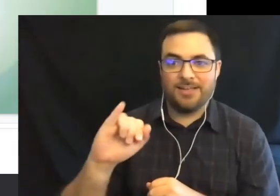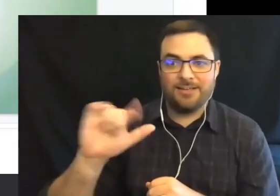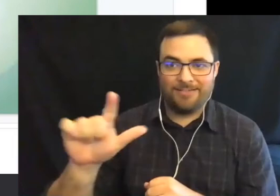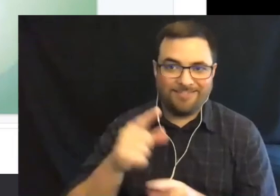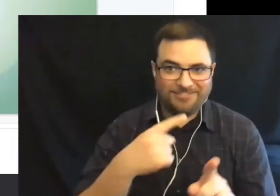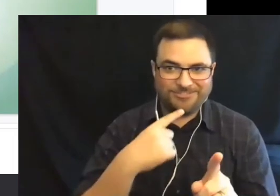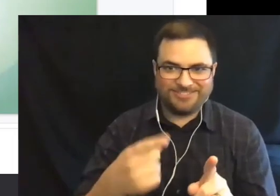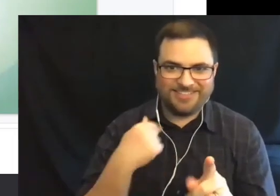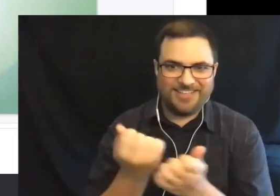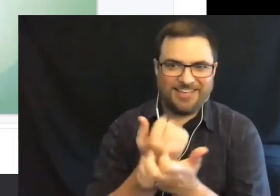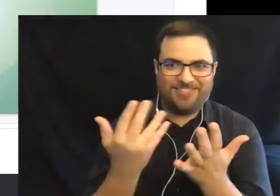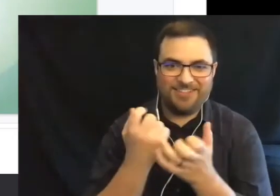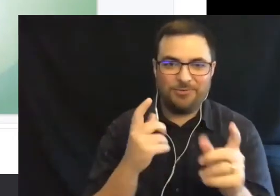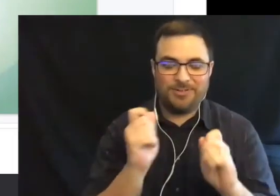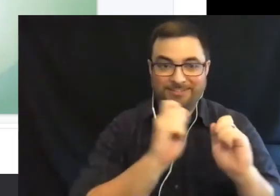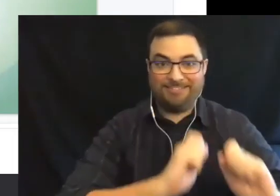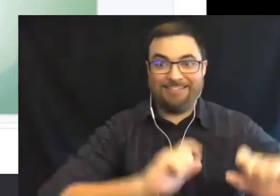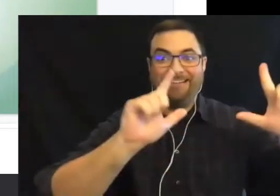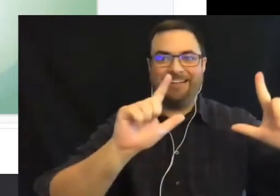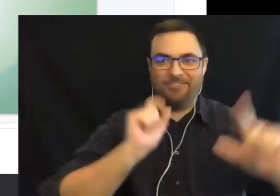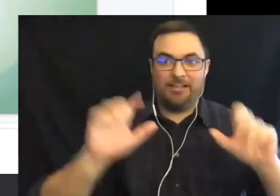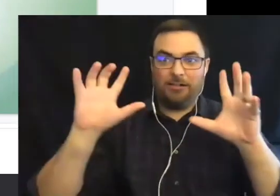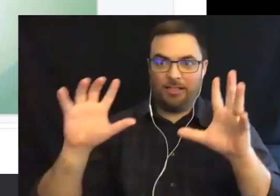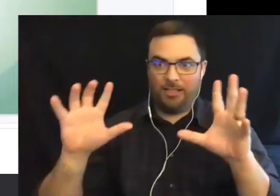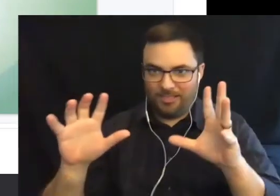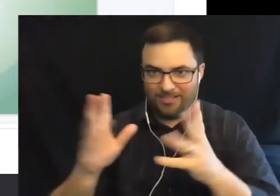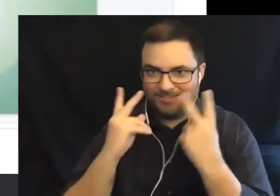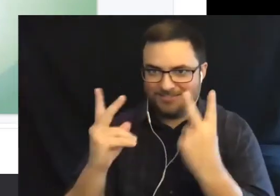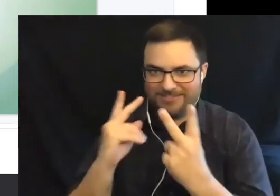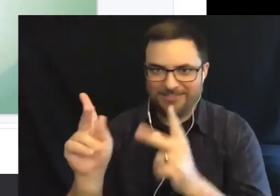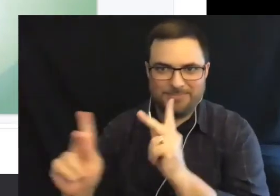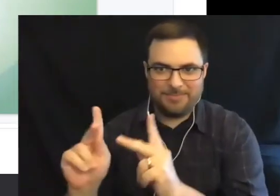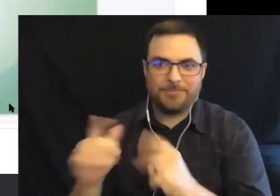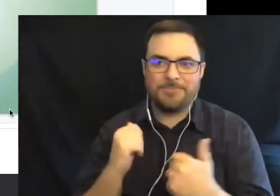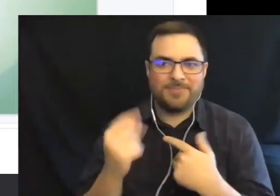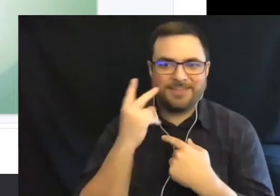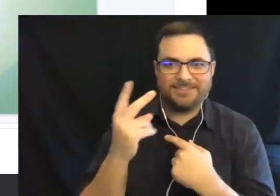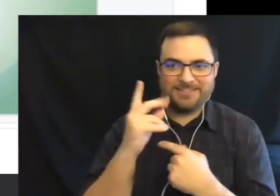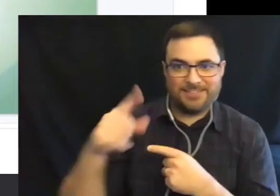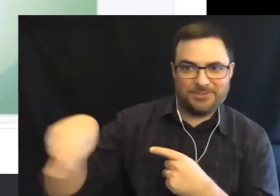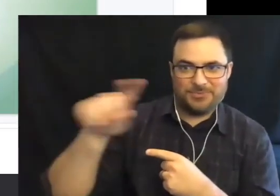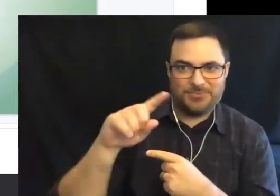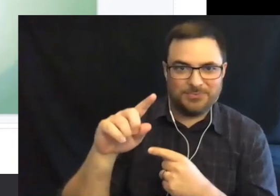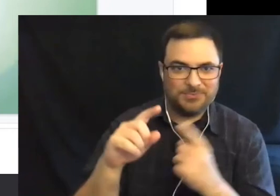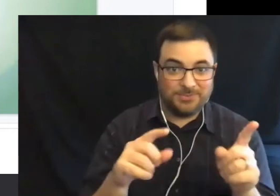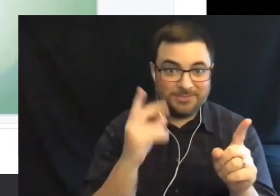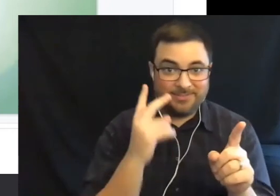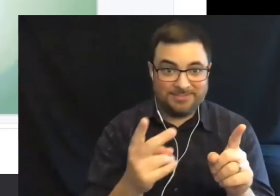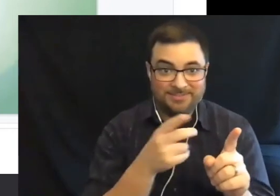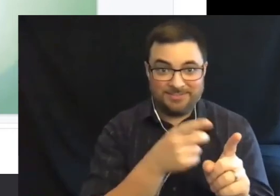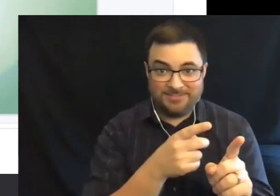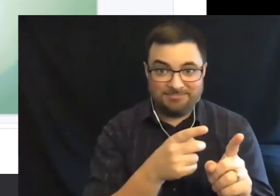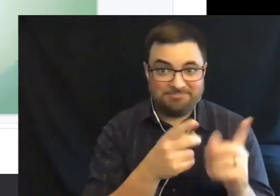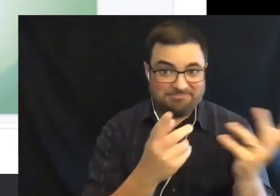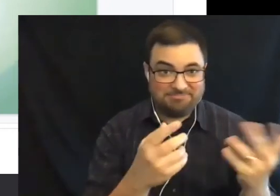disappears when you go to present mode. So I cannot see what you guys see. Can you